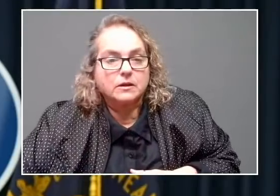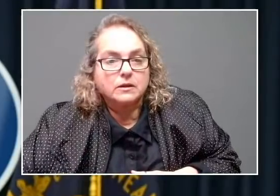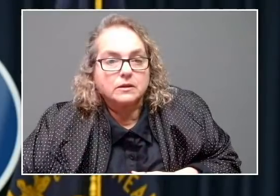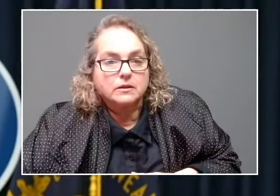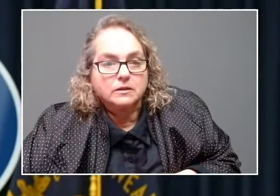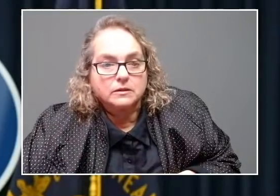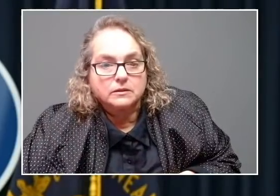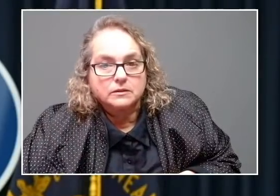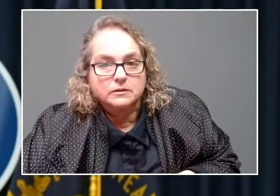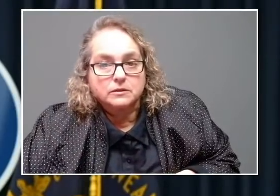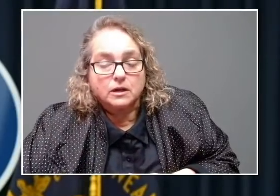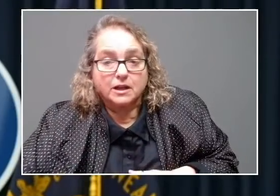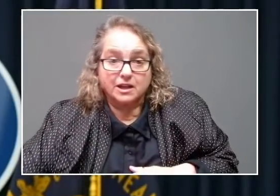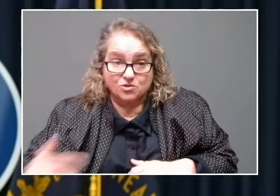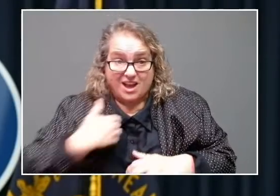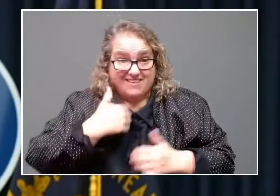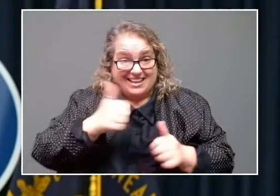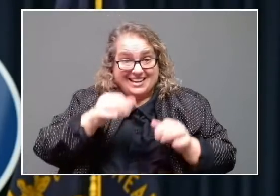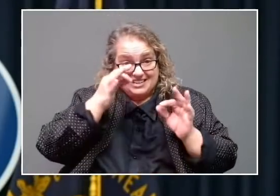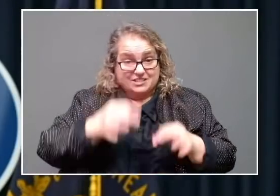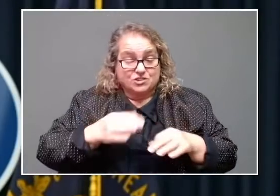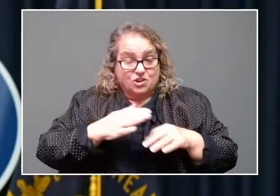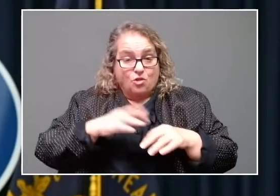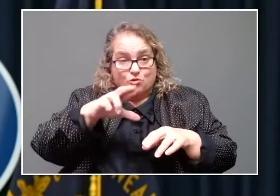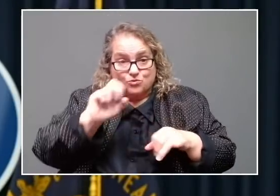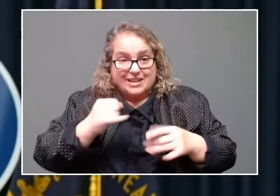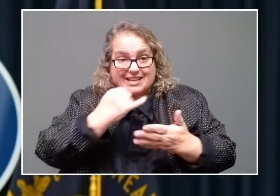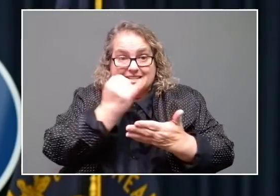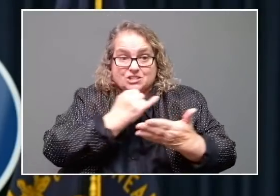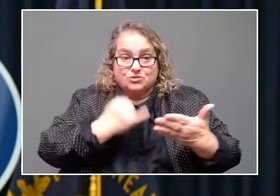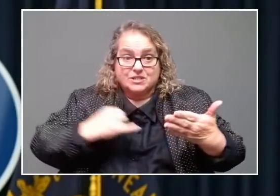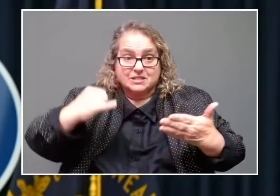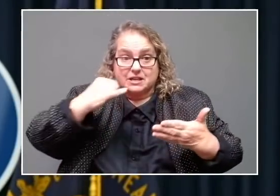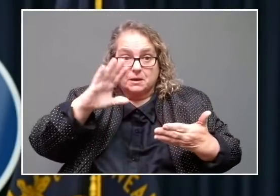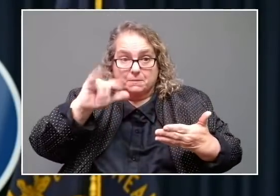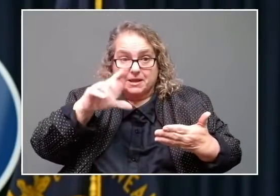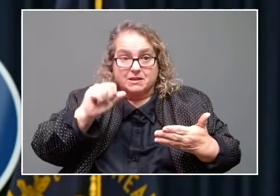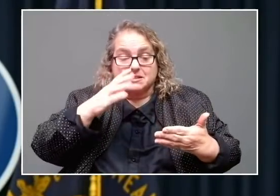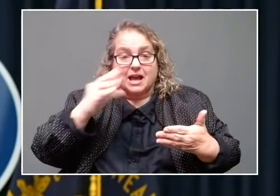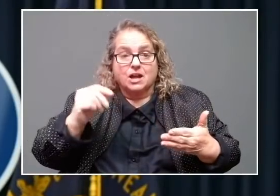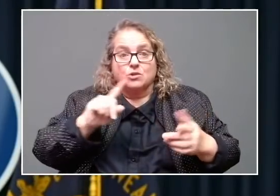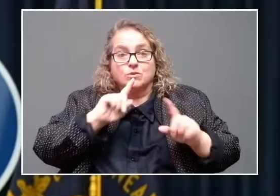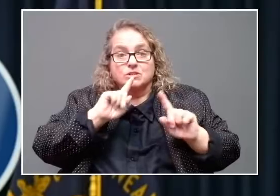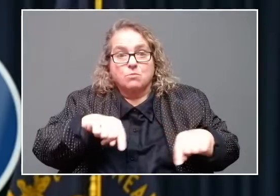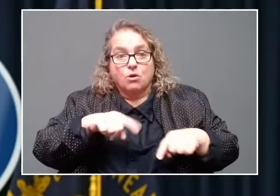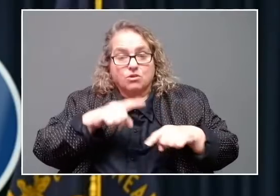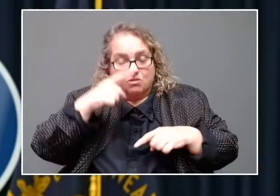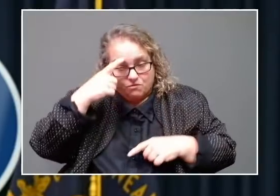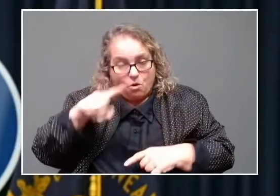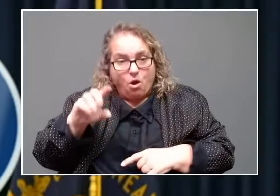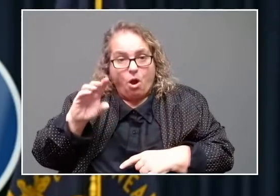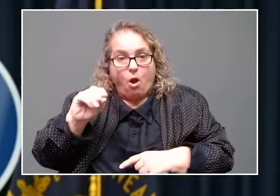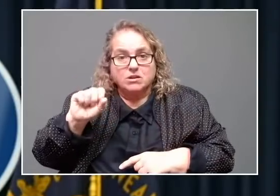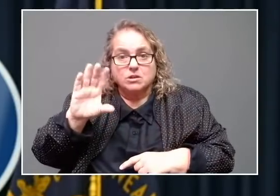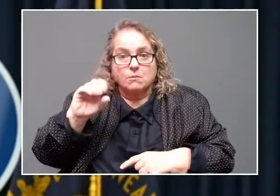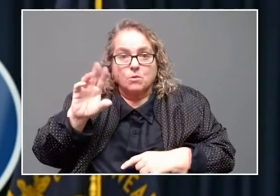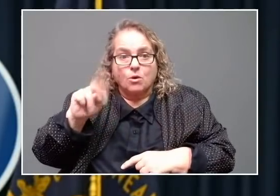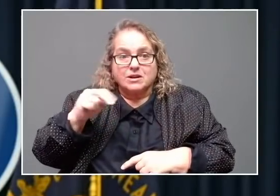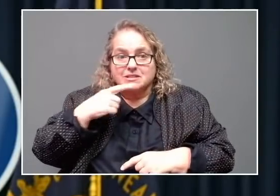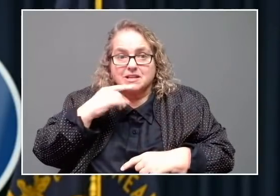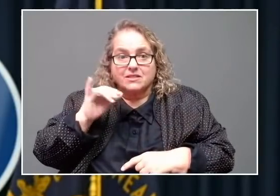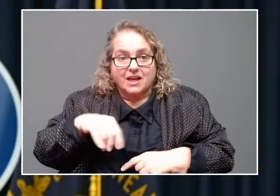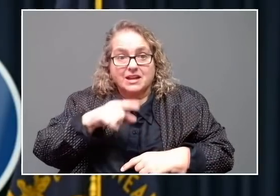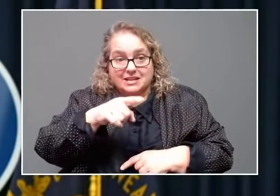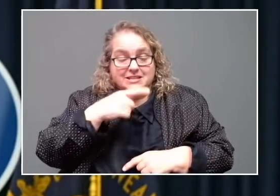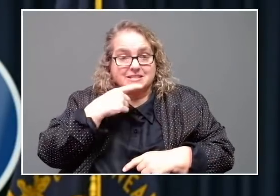redistricting bills and your response to Speaker Osborne, who said the maps meet all legal constitutional requirements? I vetoed the maps because